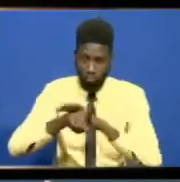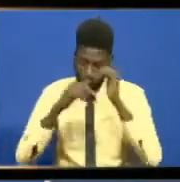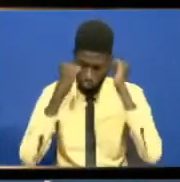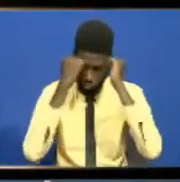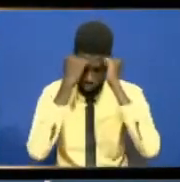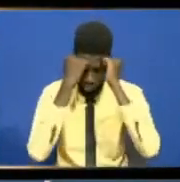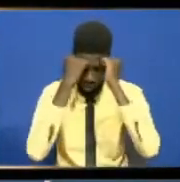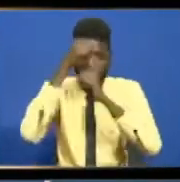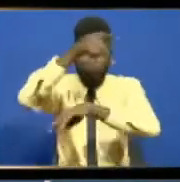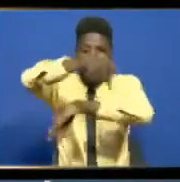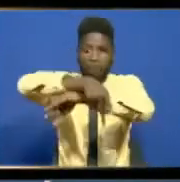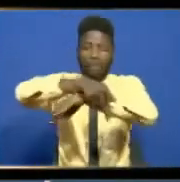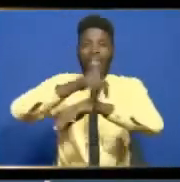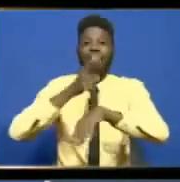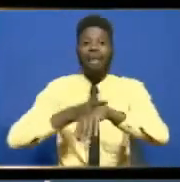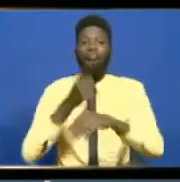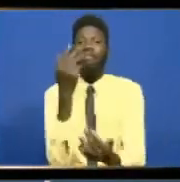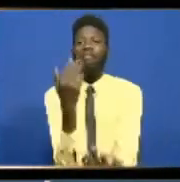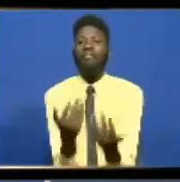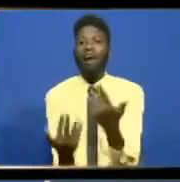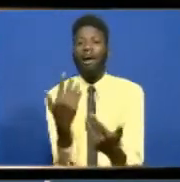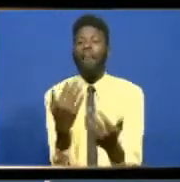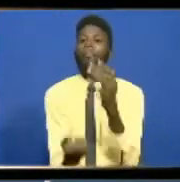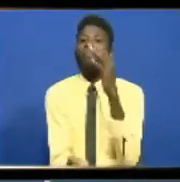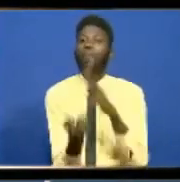fire started.